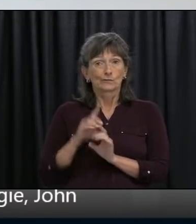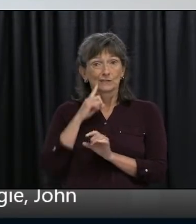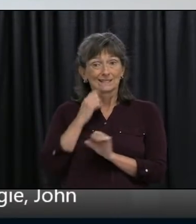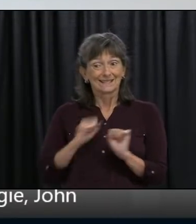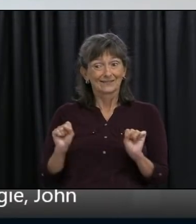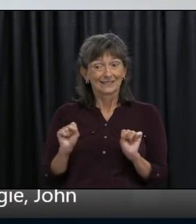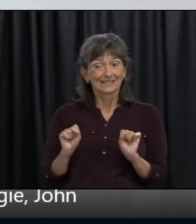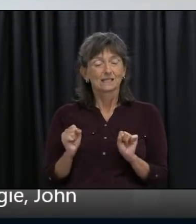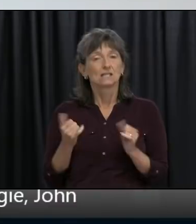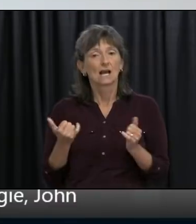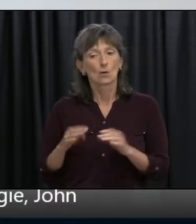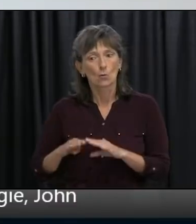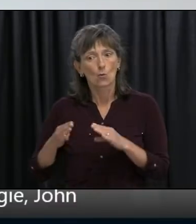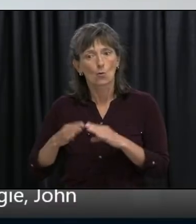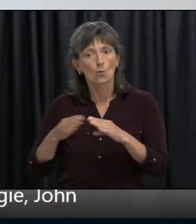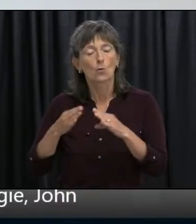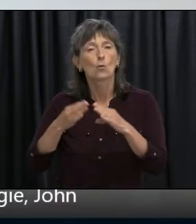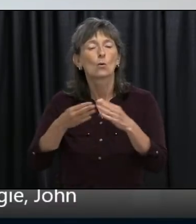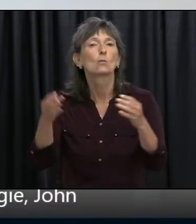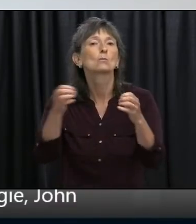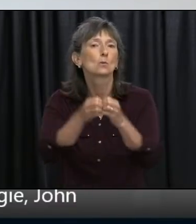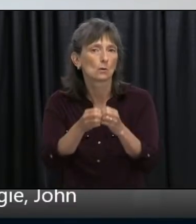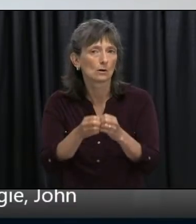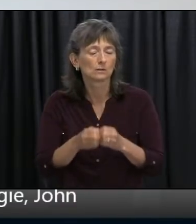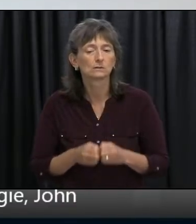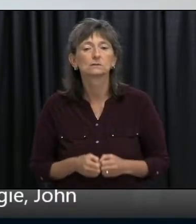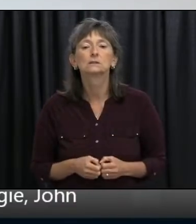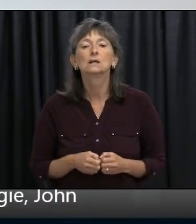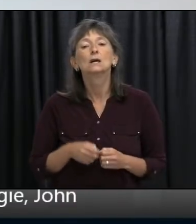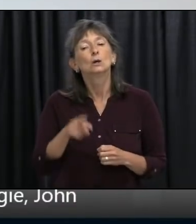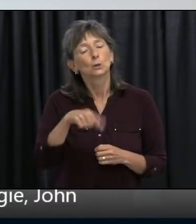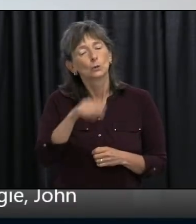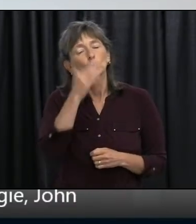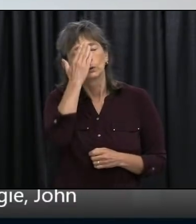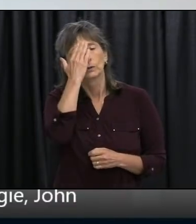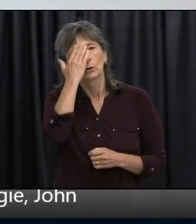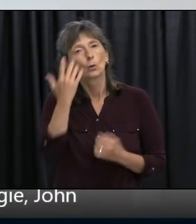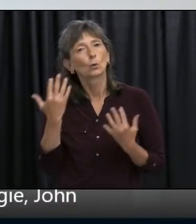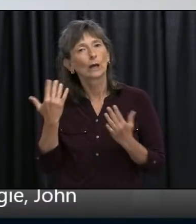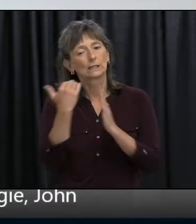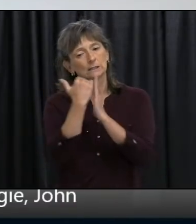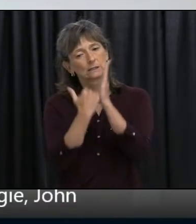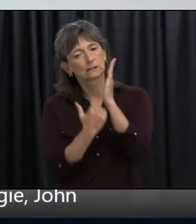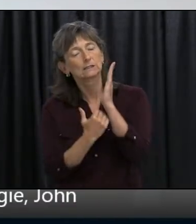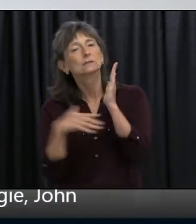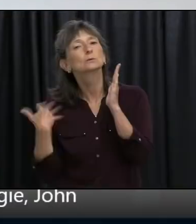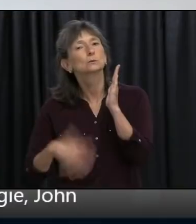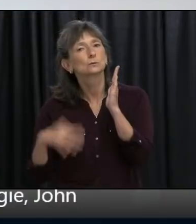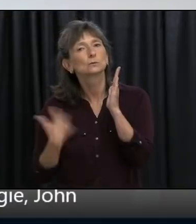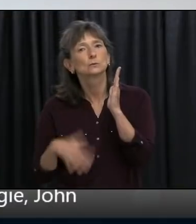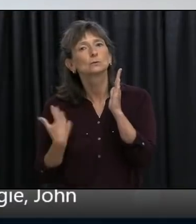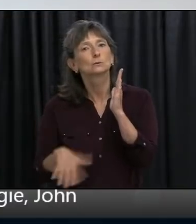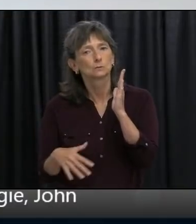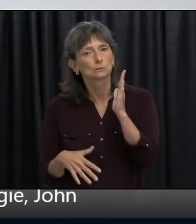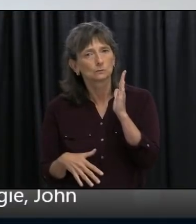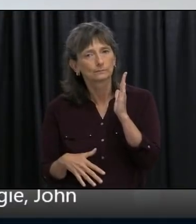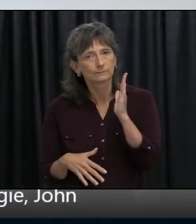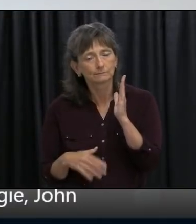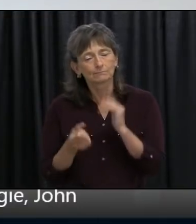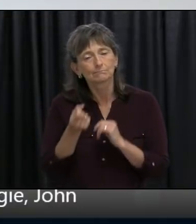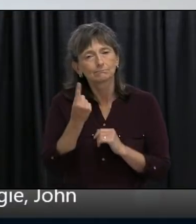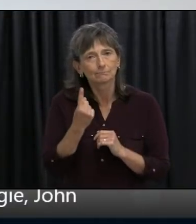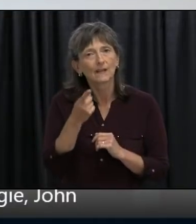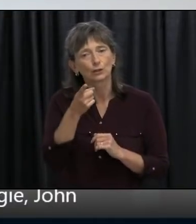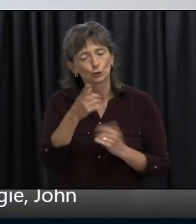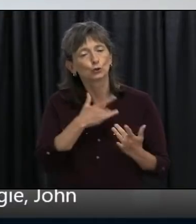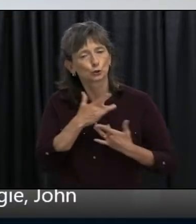early days of COVID-19. We are conscious of the backlog and conscious of the weight that people have had to worry their way